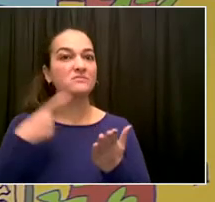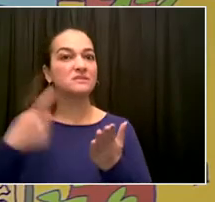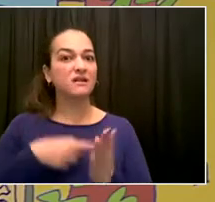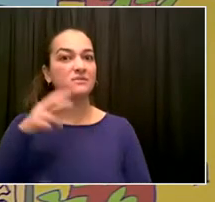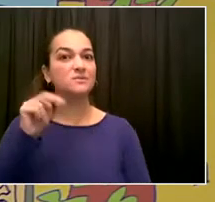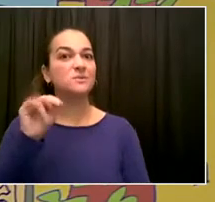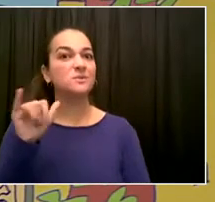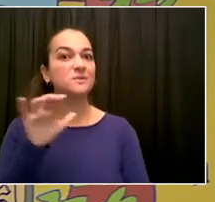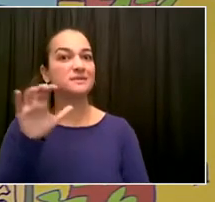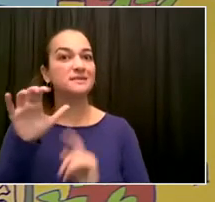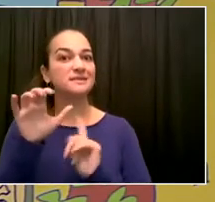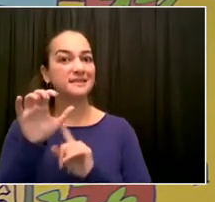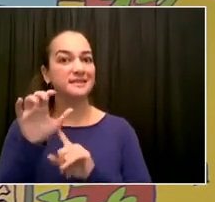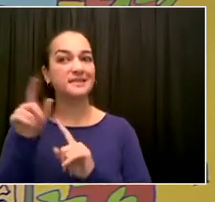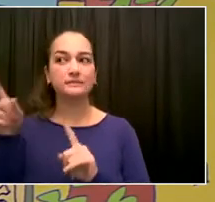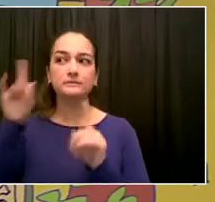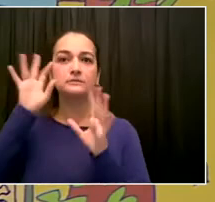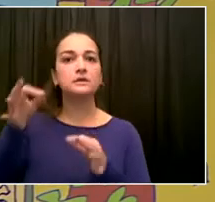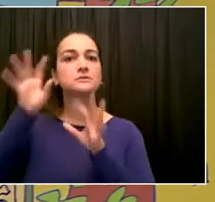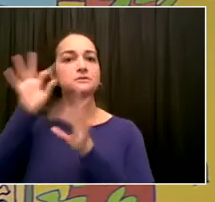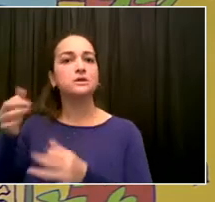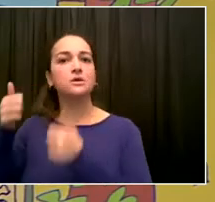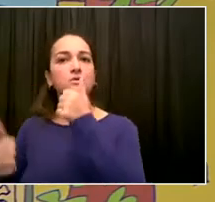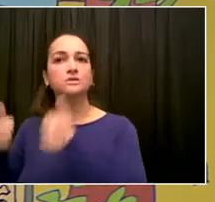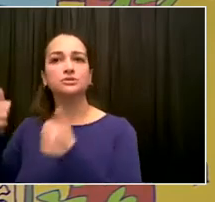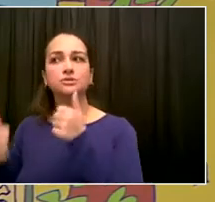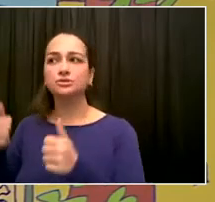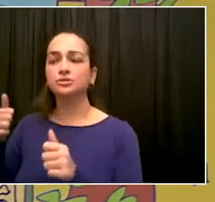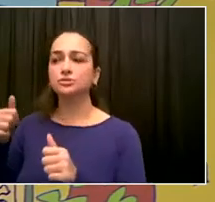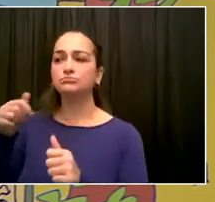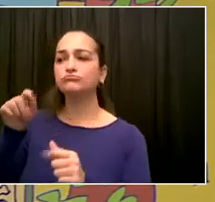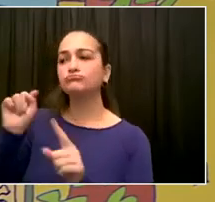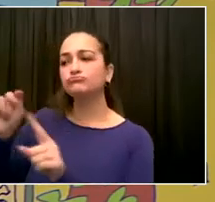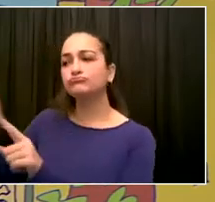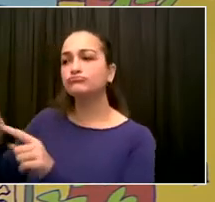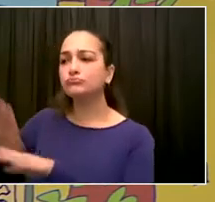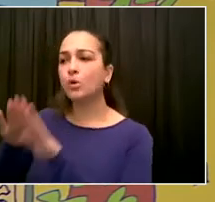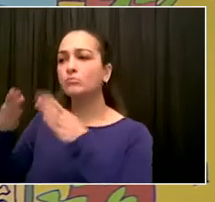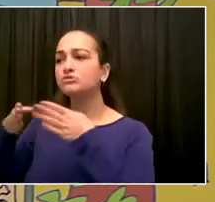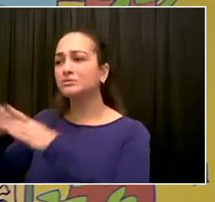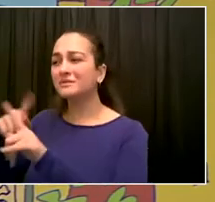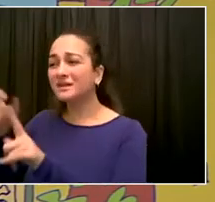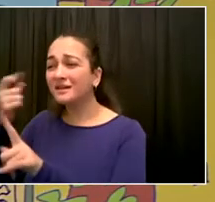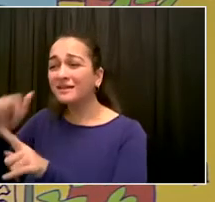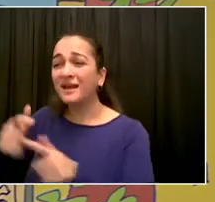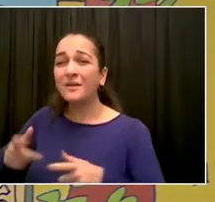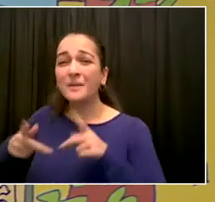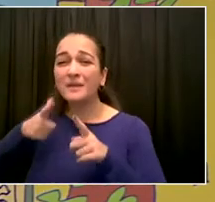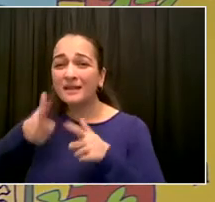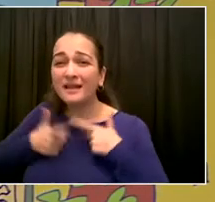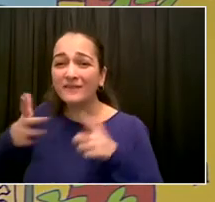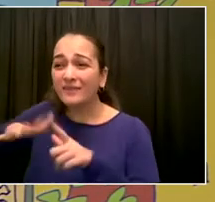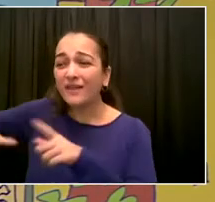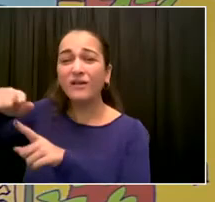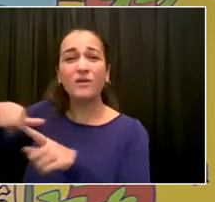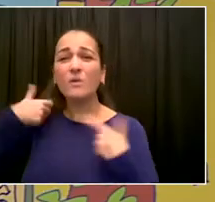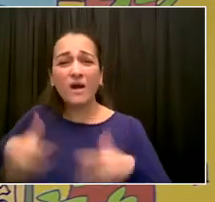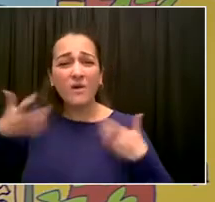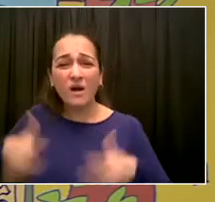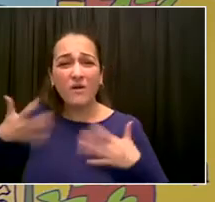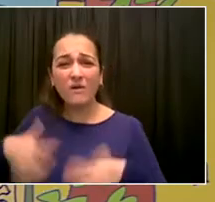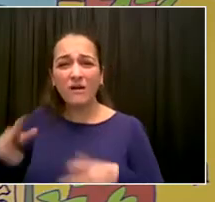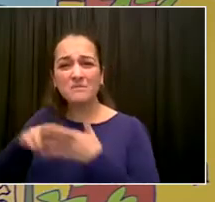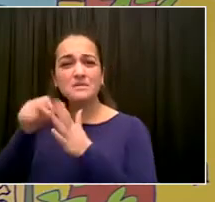Sunset Park, there's a debate around 7th and 8th Avenues. The Democratic nominee for city council has said